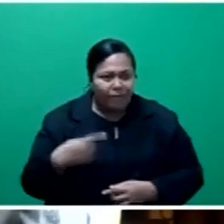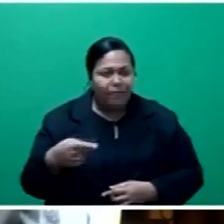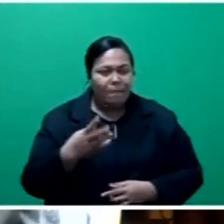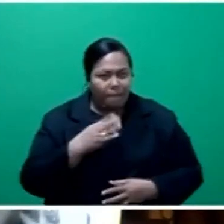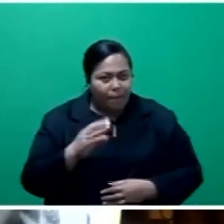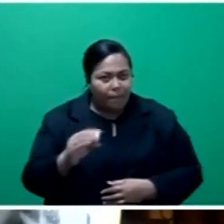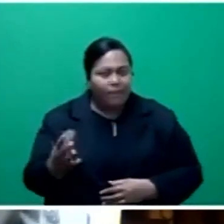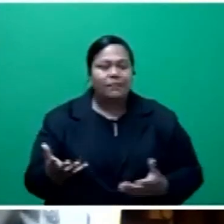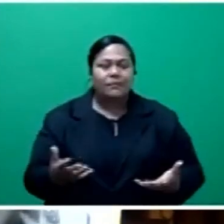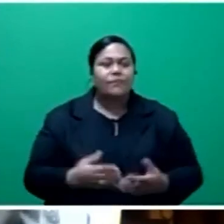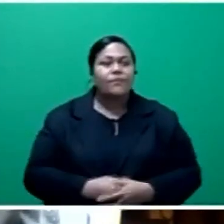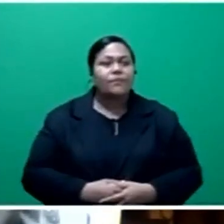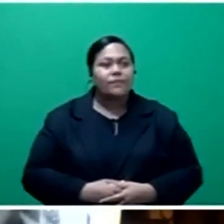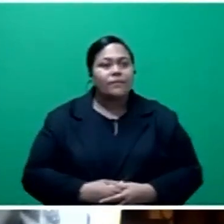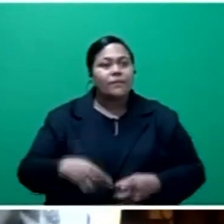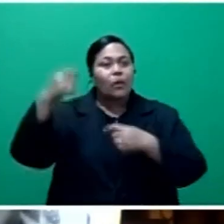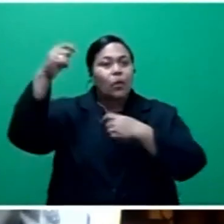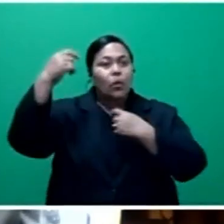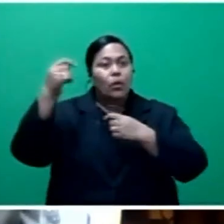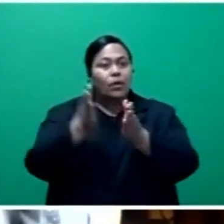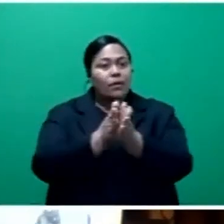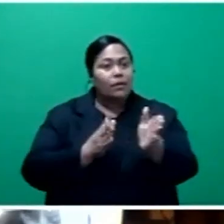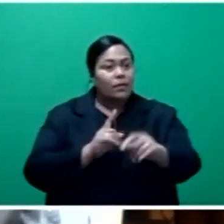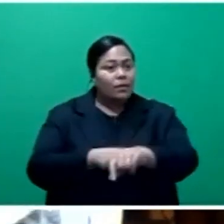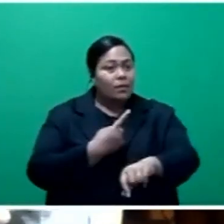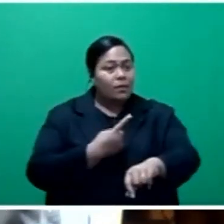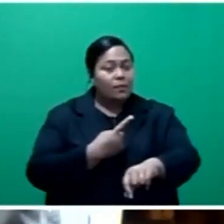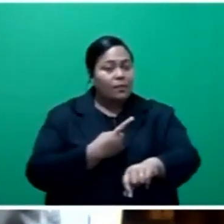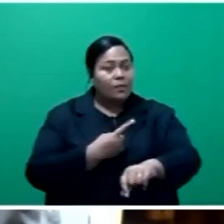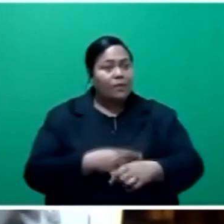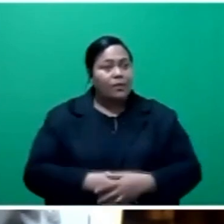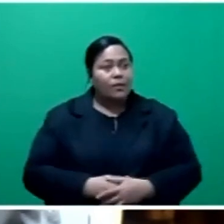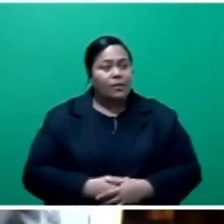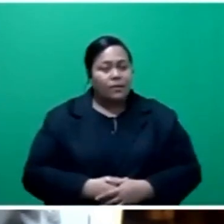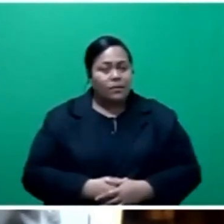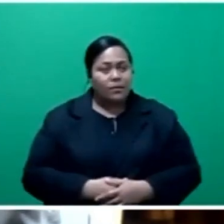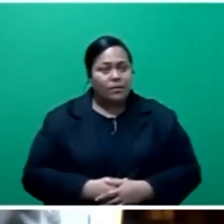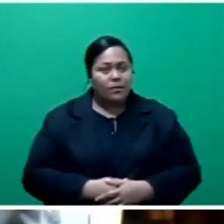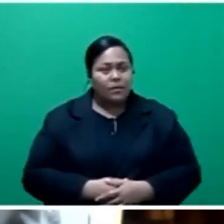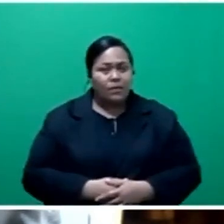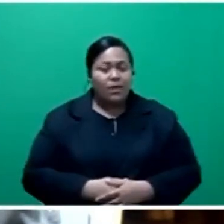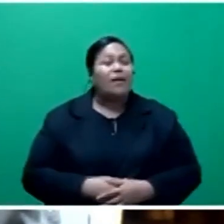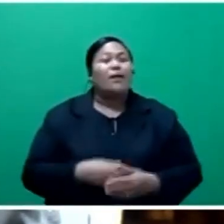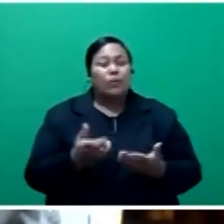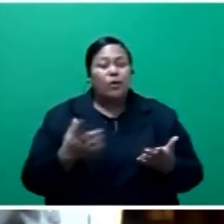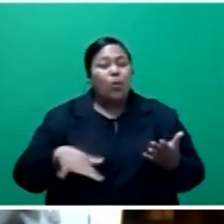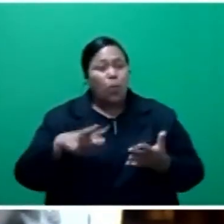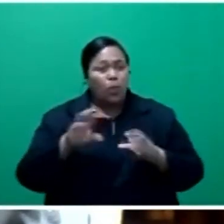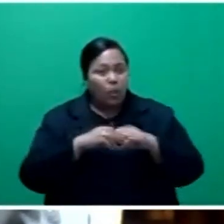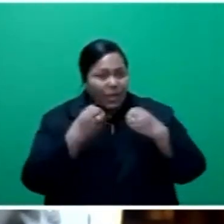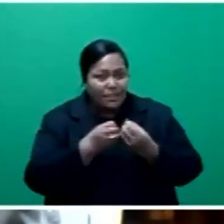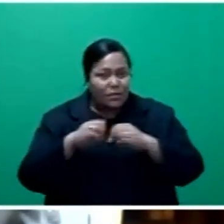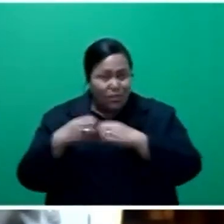ministries, Mr. Speaker, sir, audit backlogs, state-owned entities and the statutory authorities, you would have thought the Office of Auditor